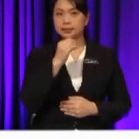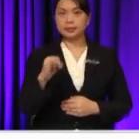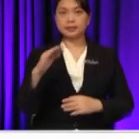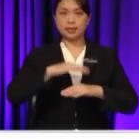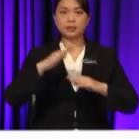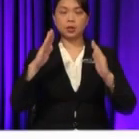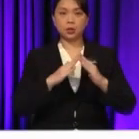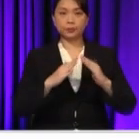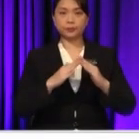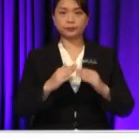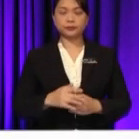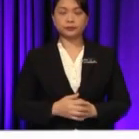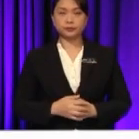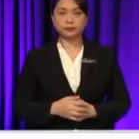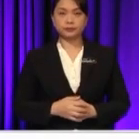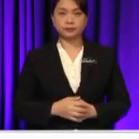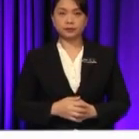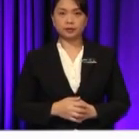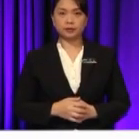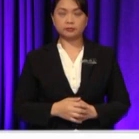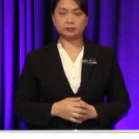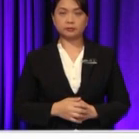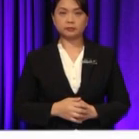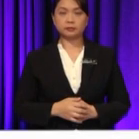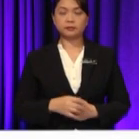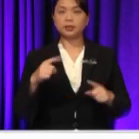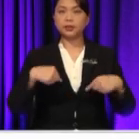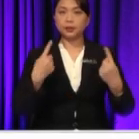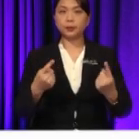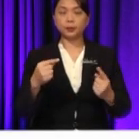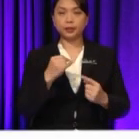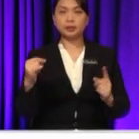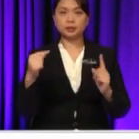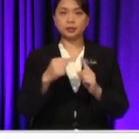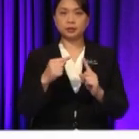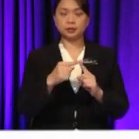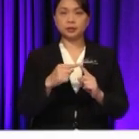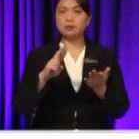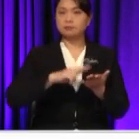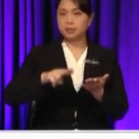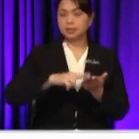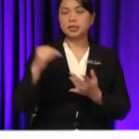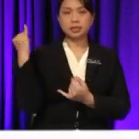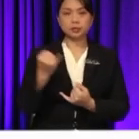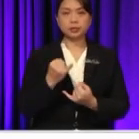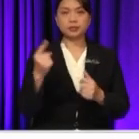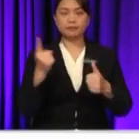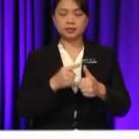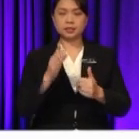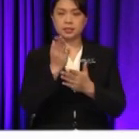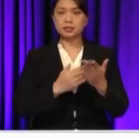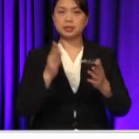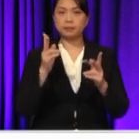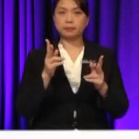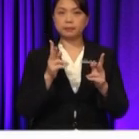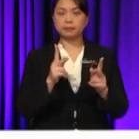already provide the opening paragraph for our students. So I'm going to read up the introduction first. As some people like to eat